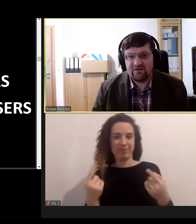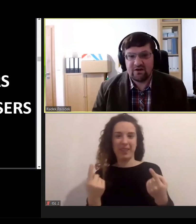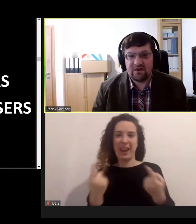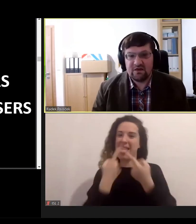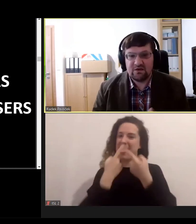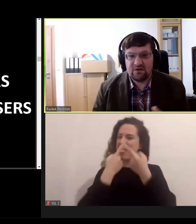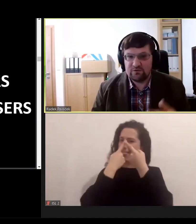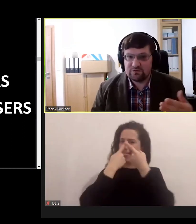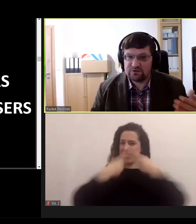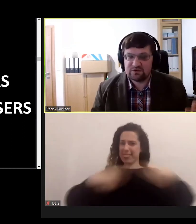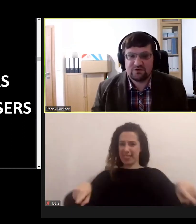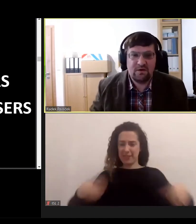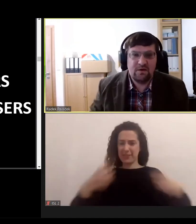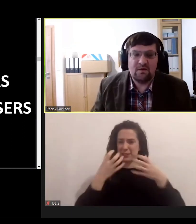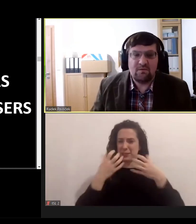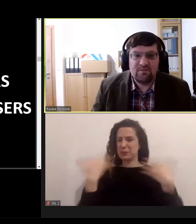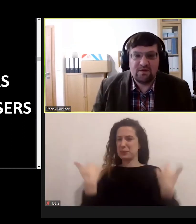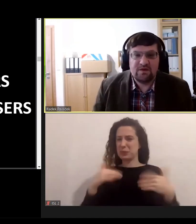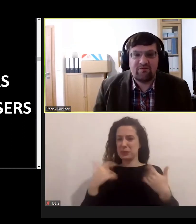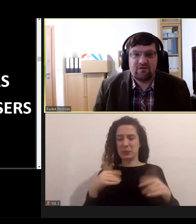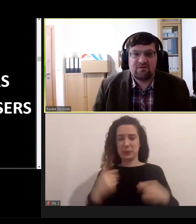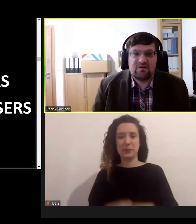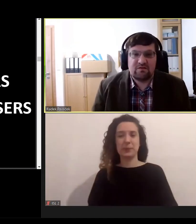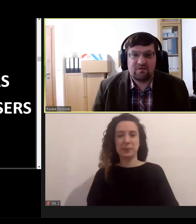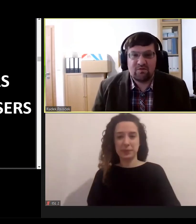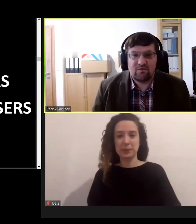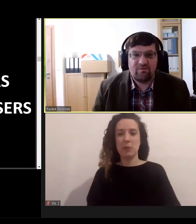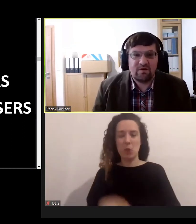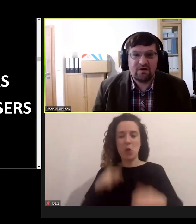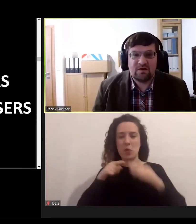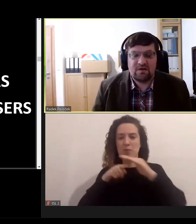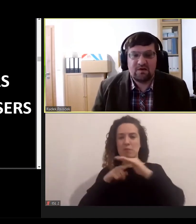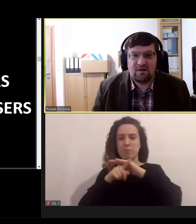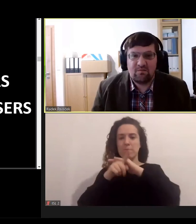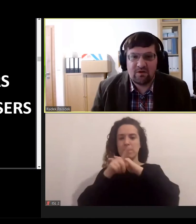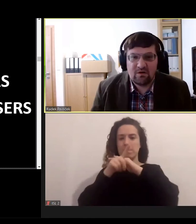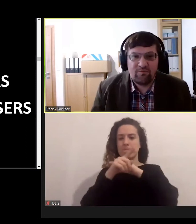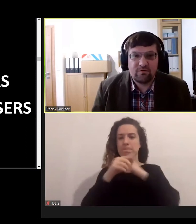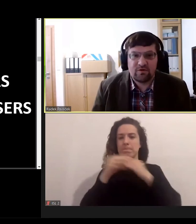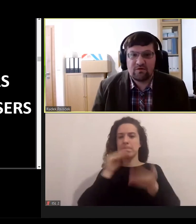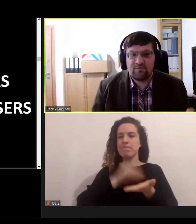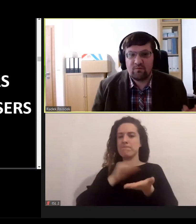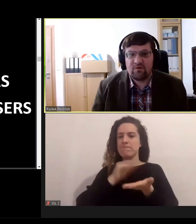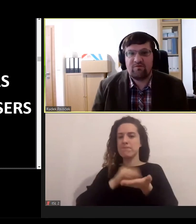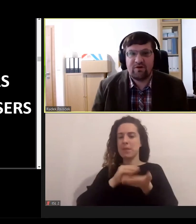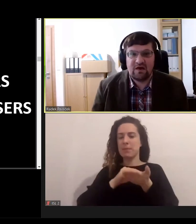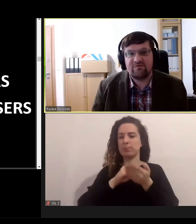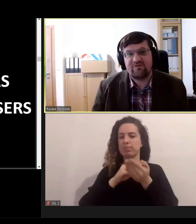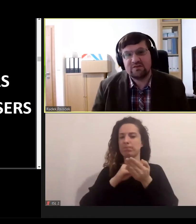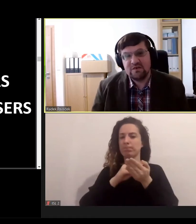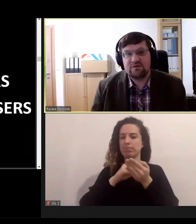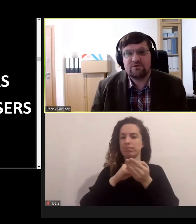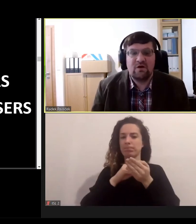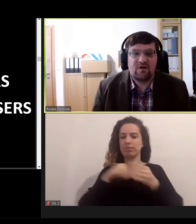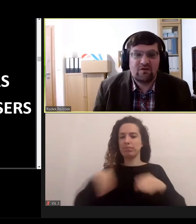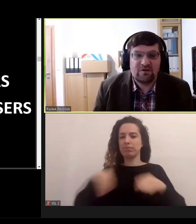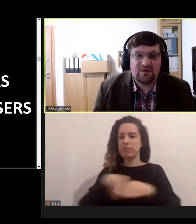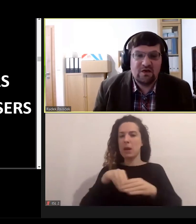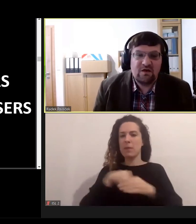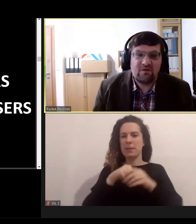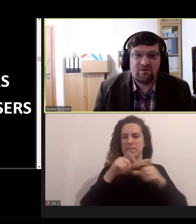your kind words regarding the support we provide you during your studies. So